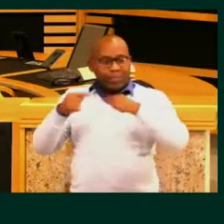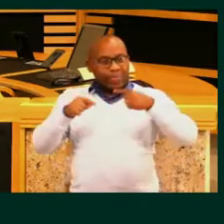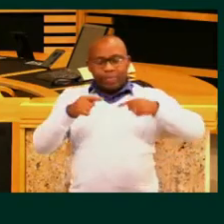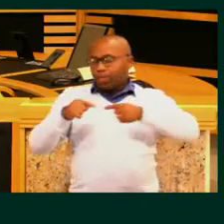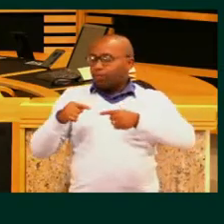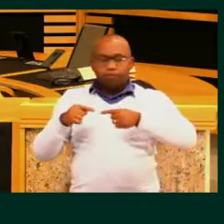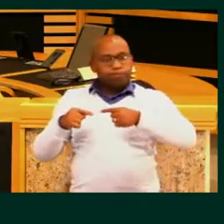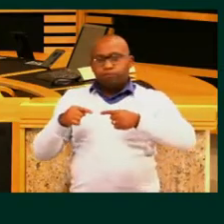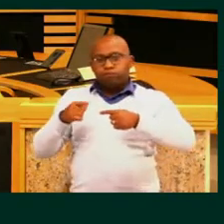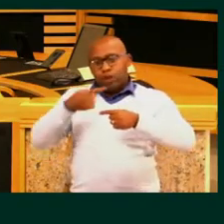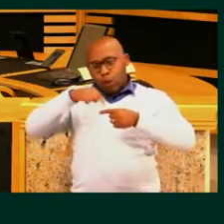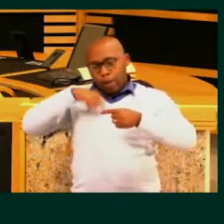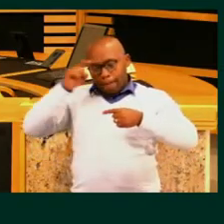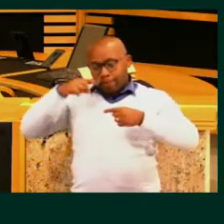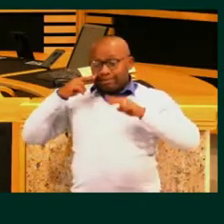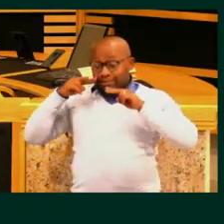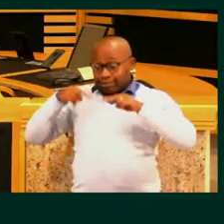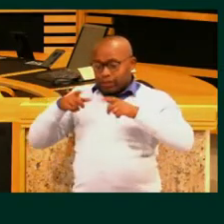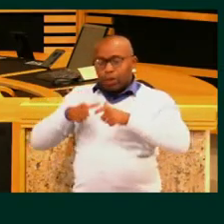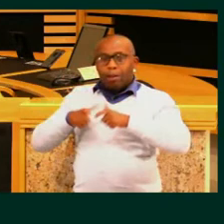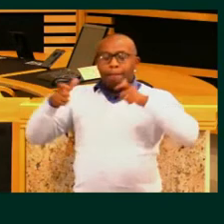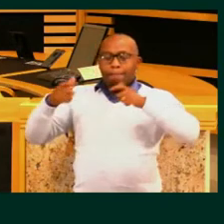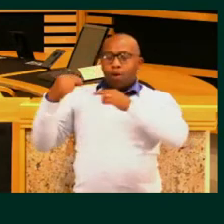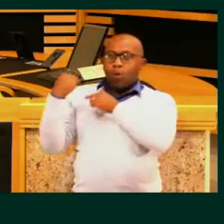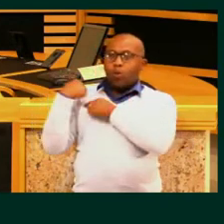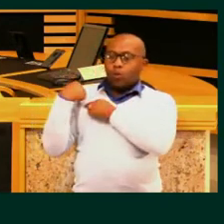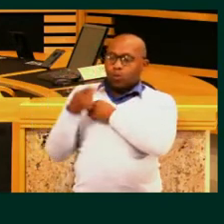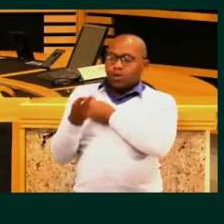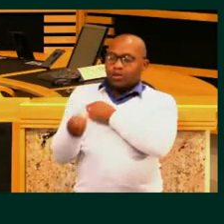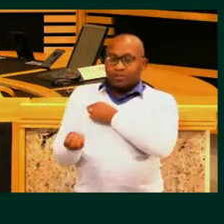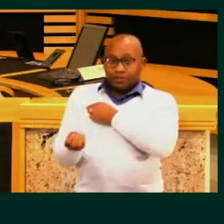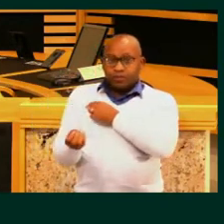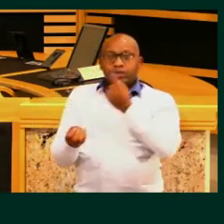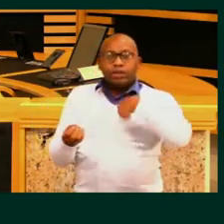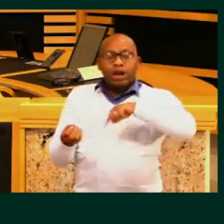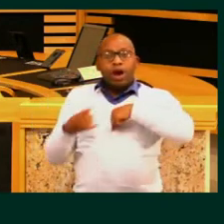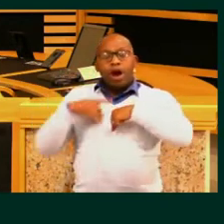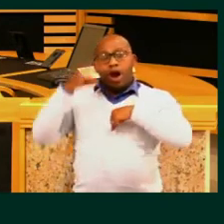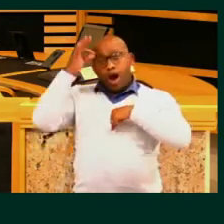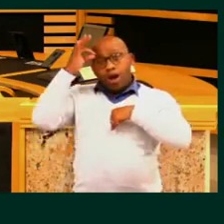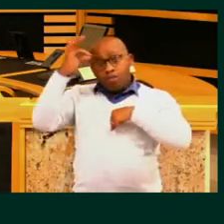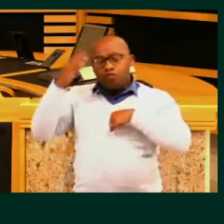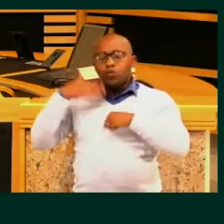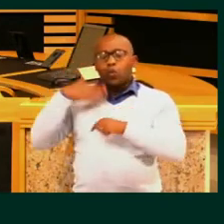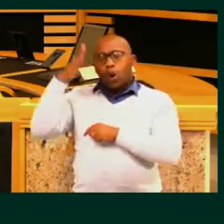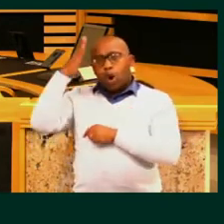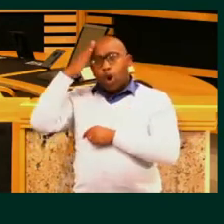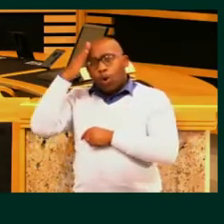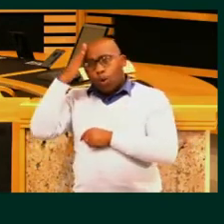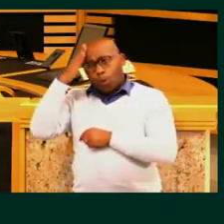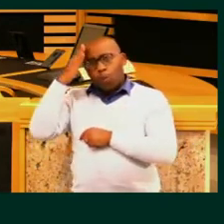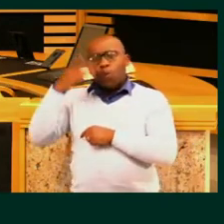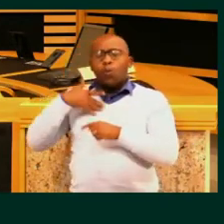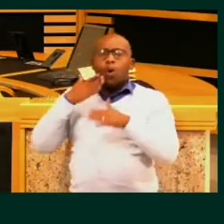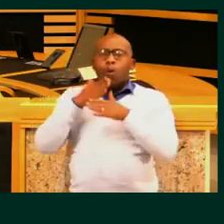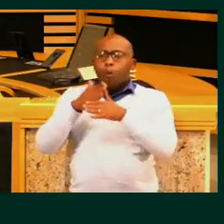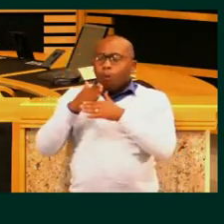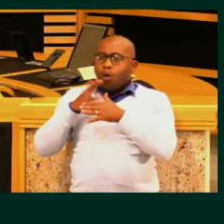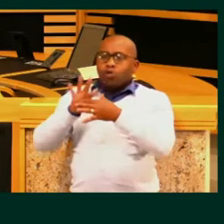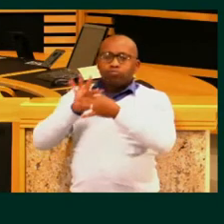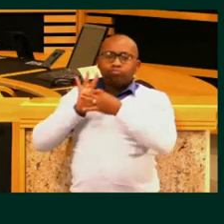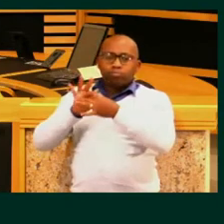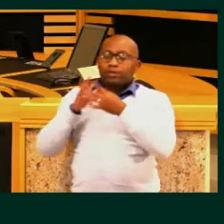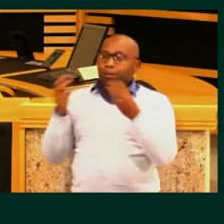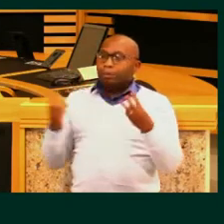hands and we as a government we are determined mind working together with our people and with all South Africans to